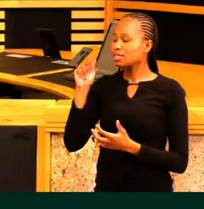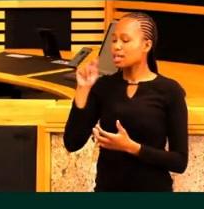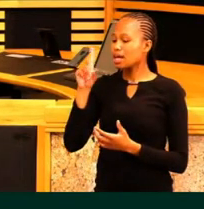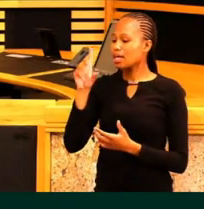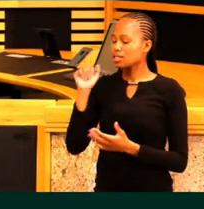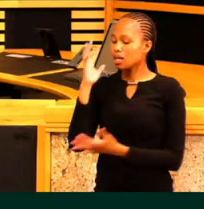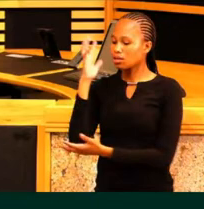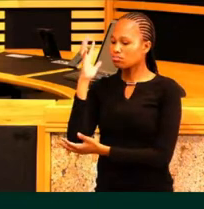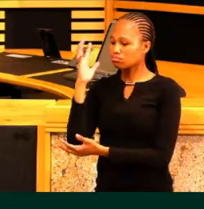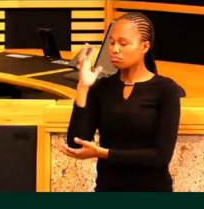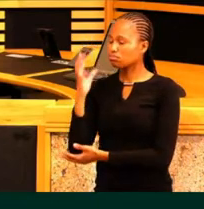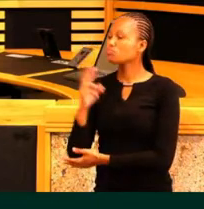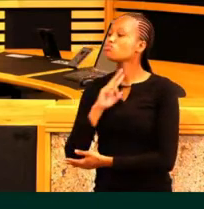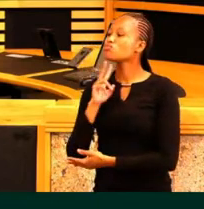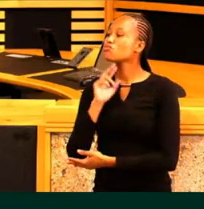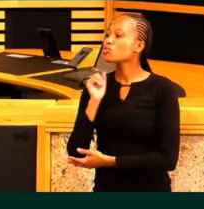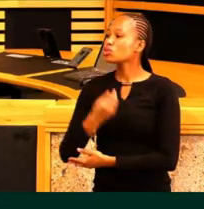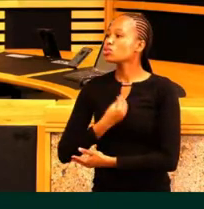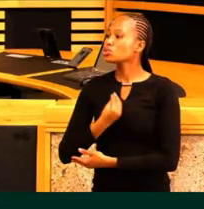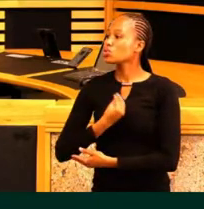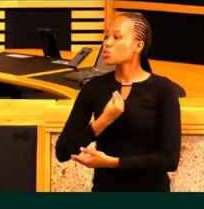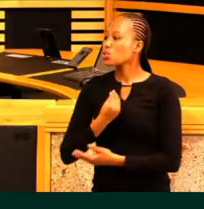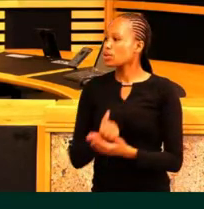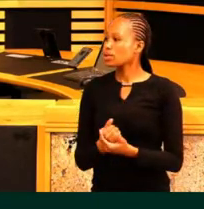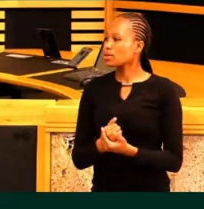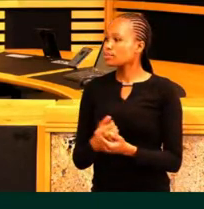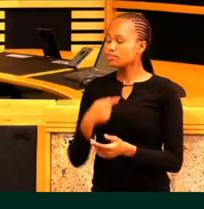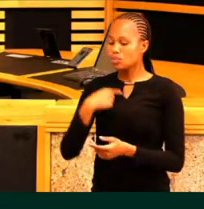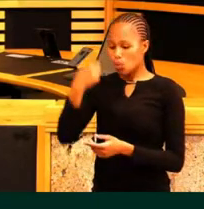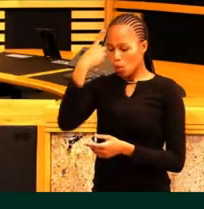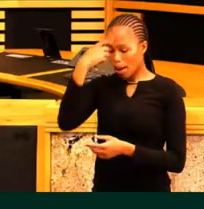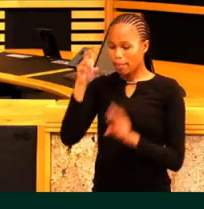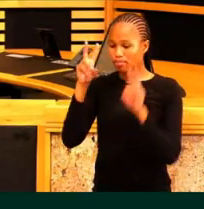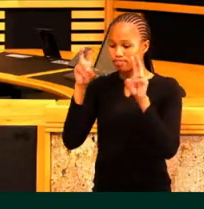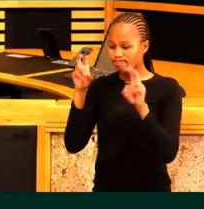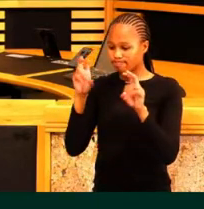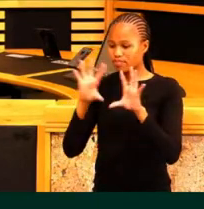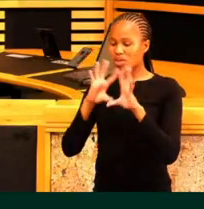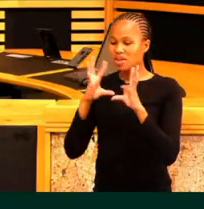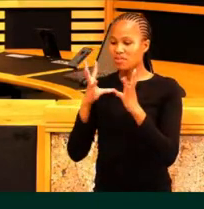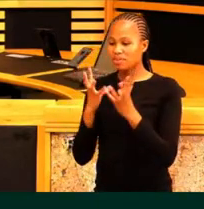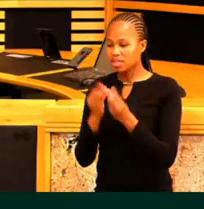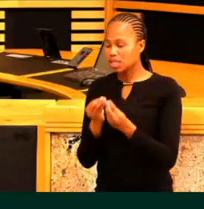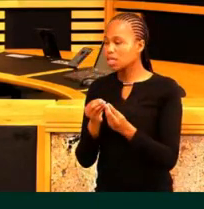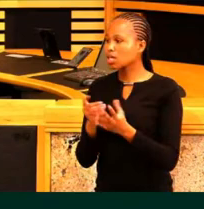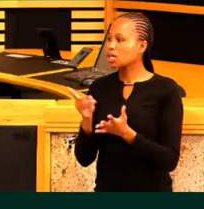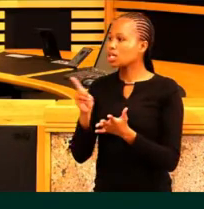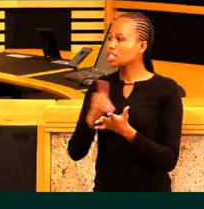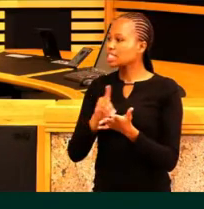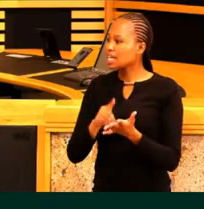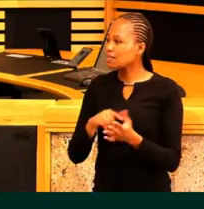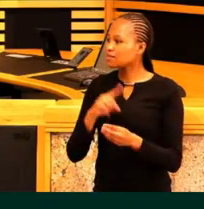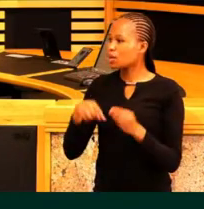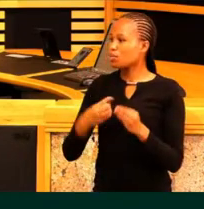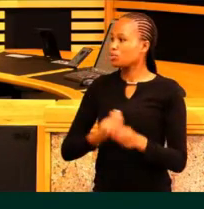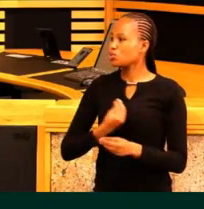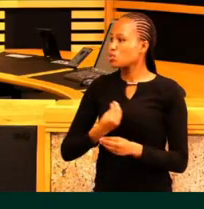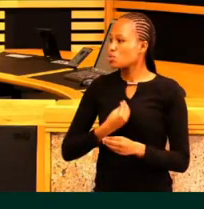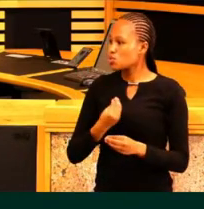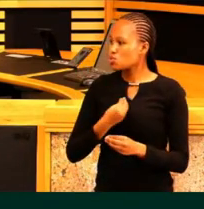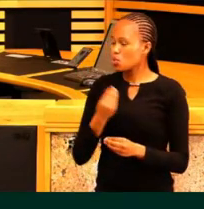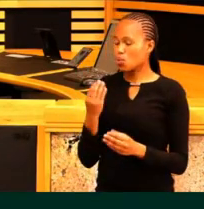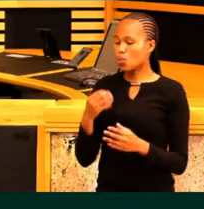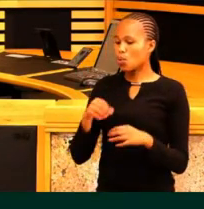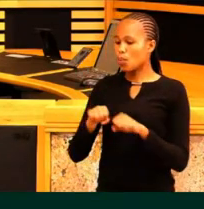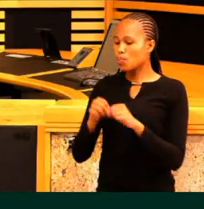of the youth to breaks heads of States we believe the issues she raised on behalf of the youth from brics countries will